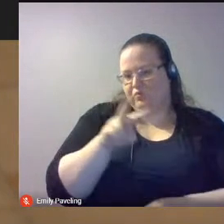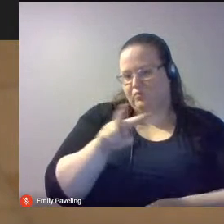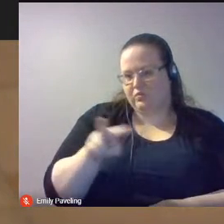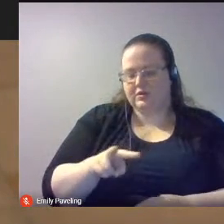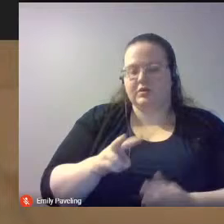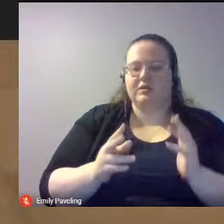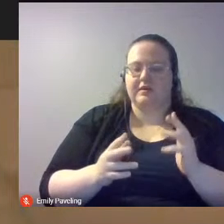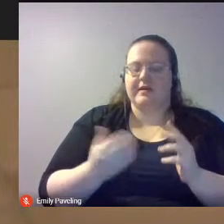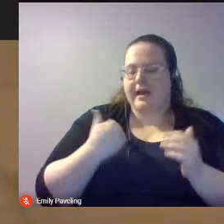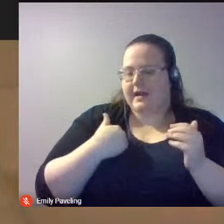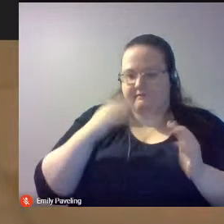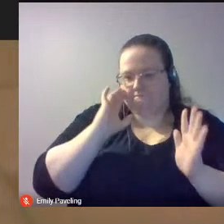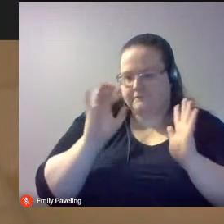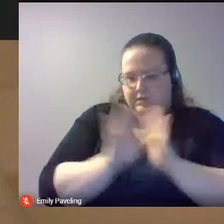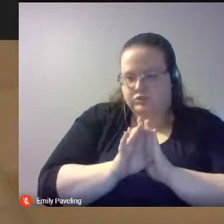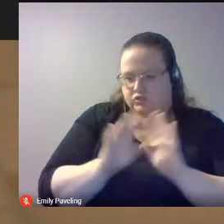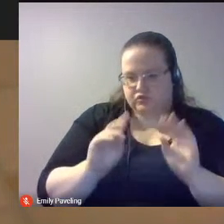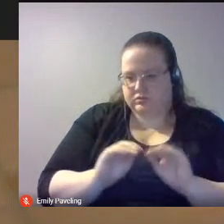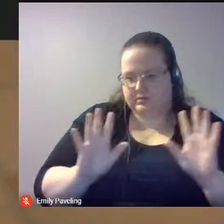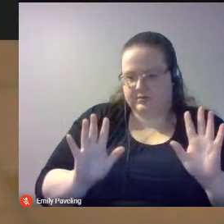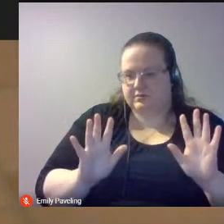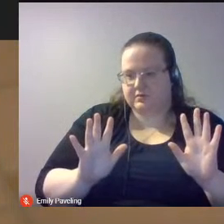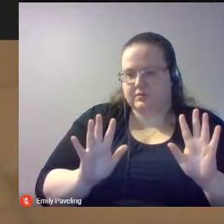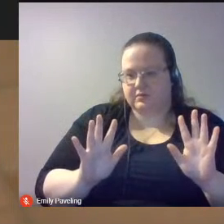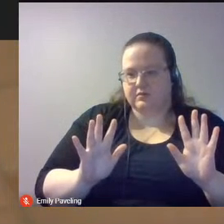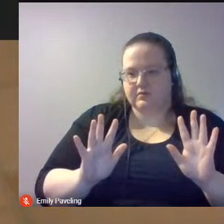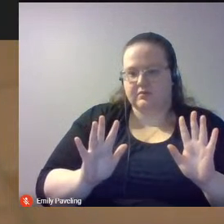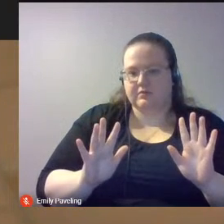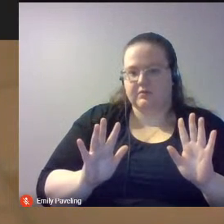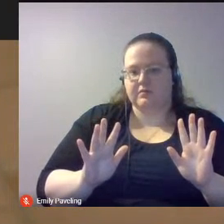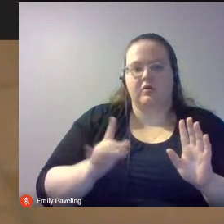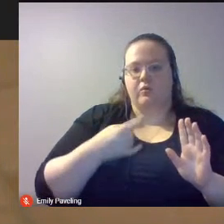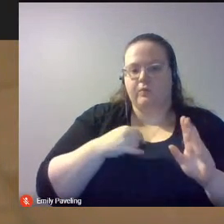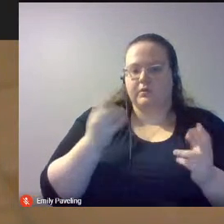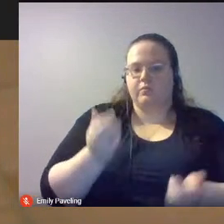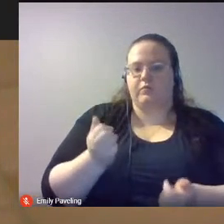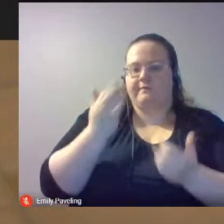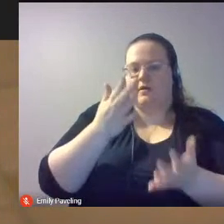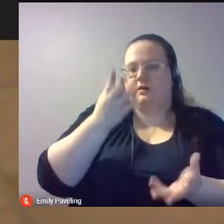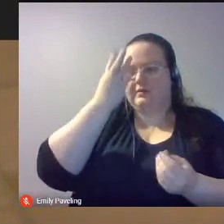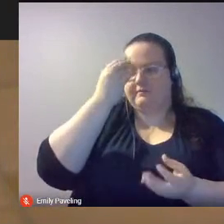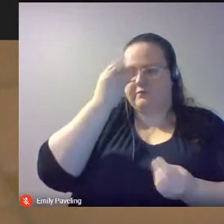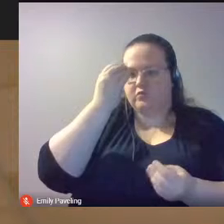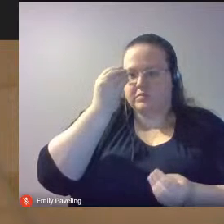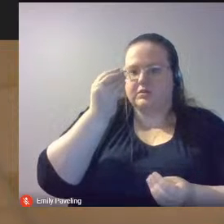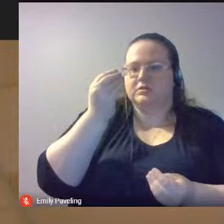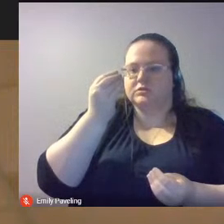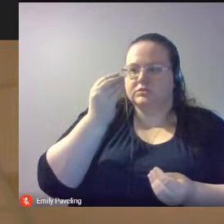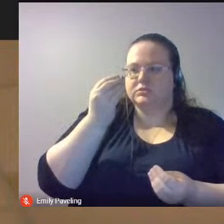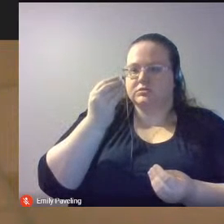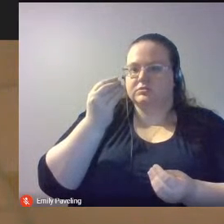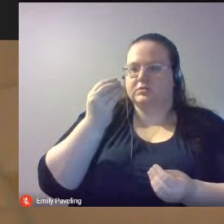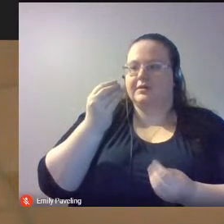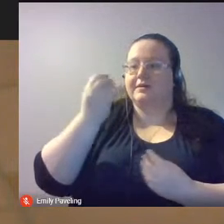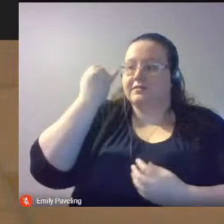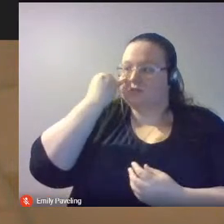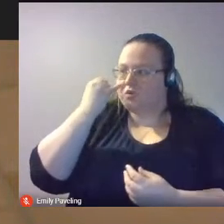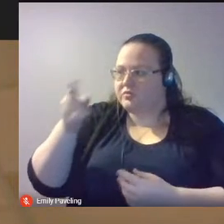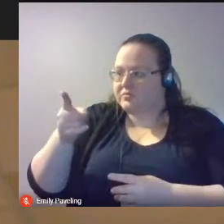pictures involved as well, and we always provide this information to those that we are asking to self-isolate.